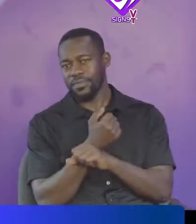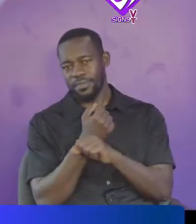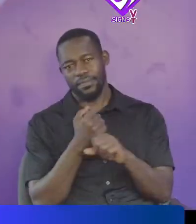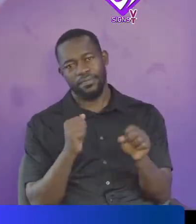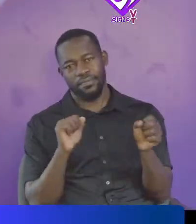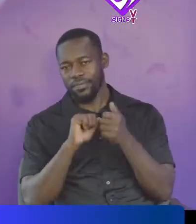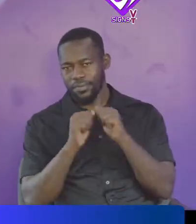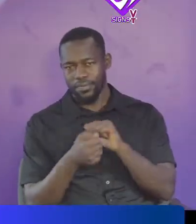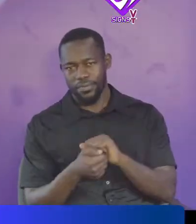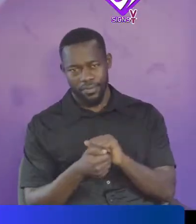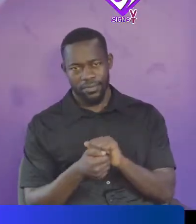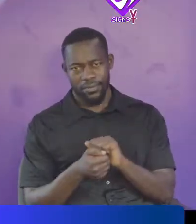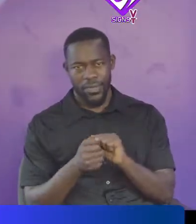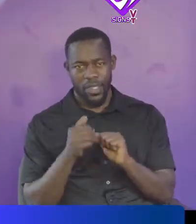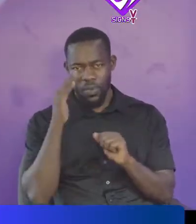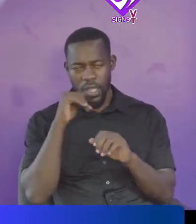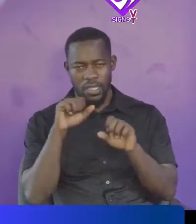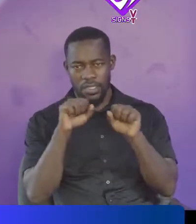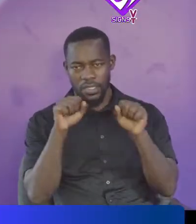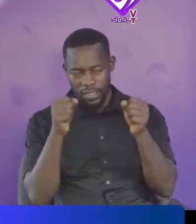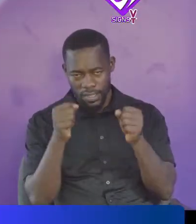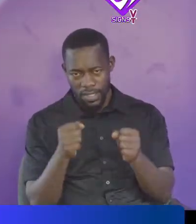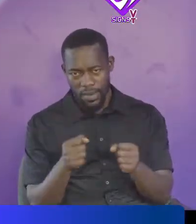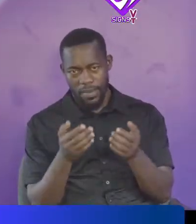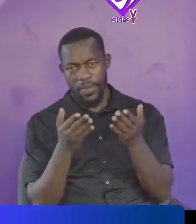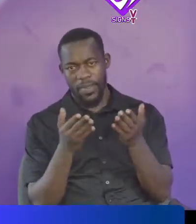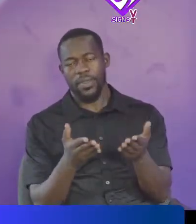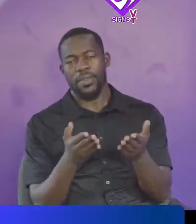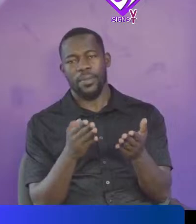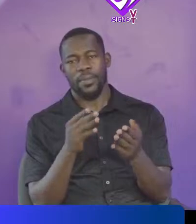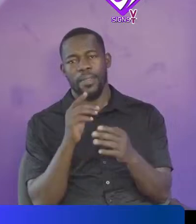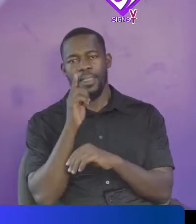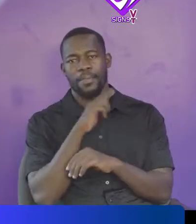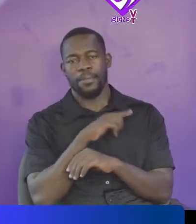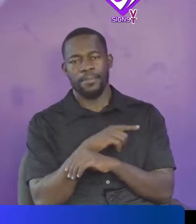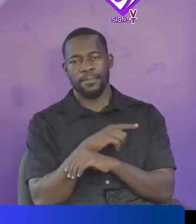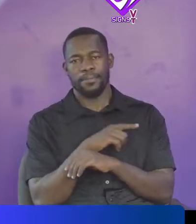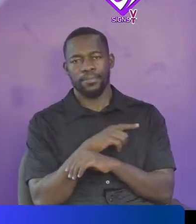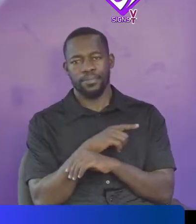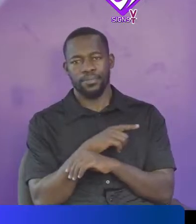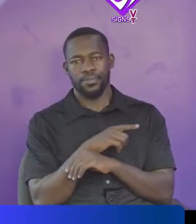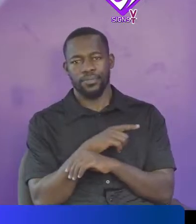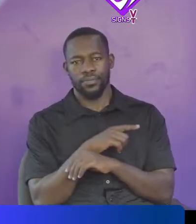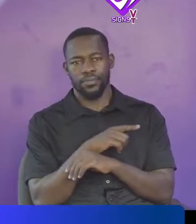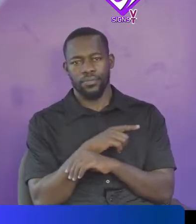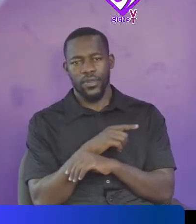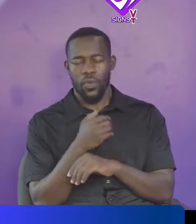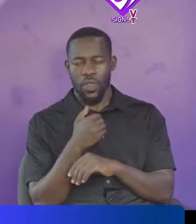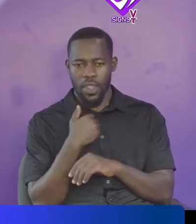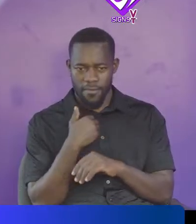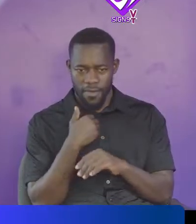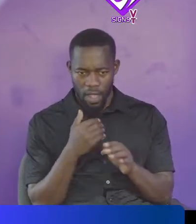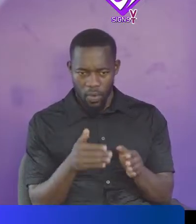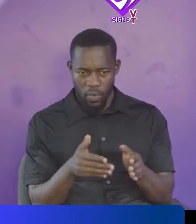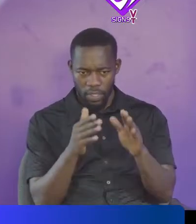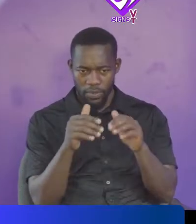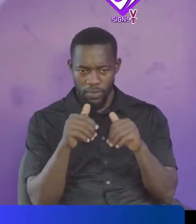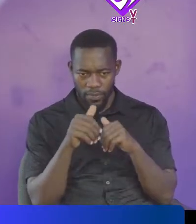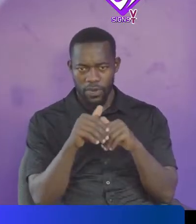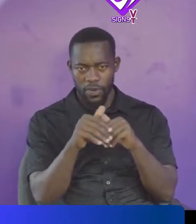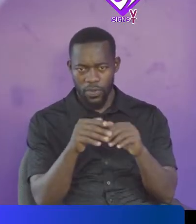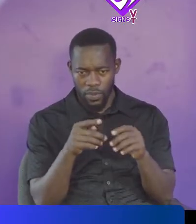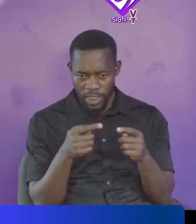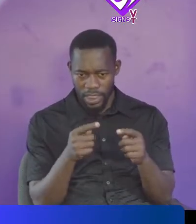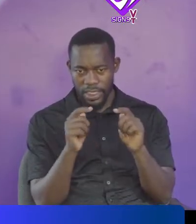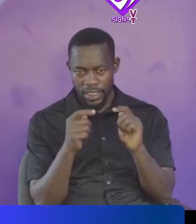Because there is already a system. There is a periphery of a direction where you're supposed to go, and you try so much not